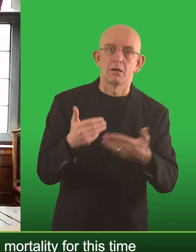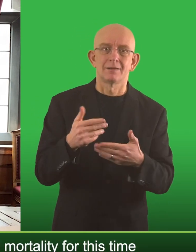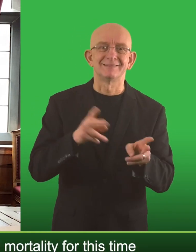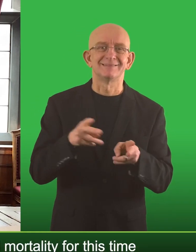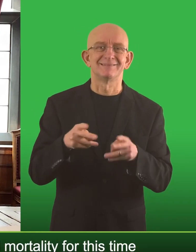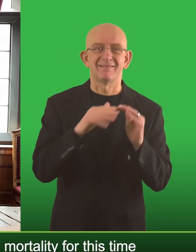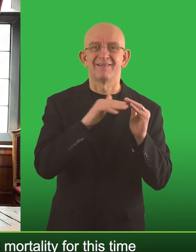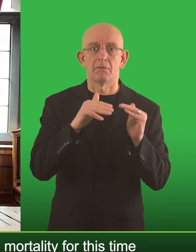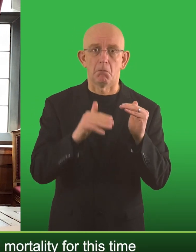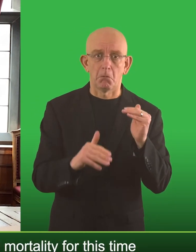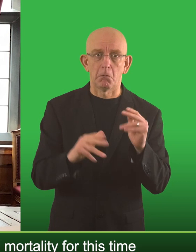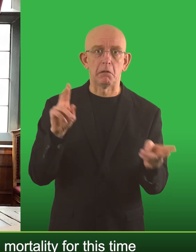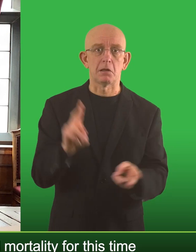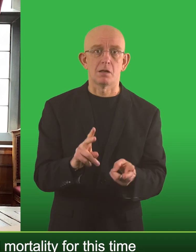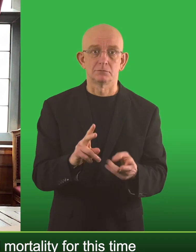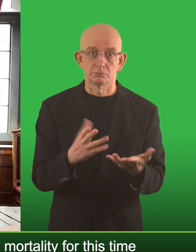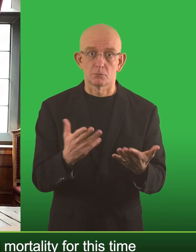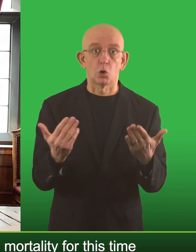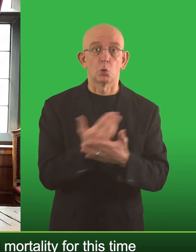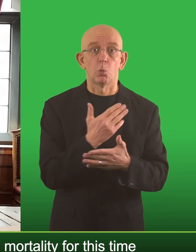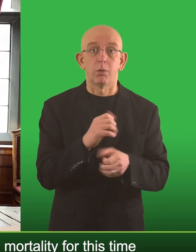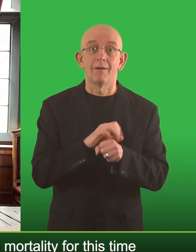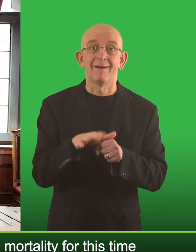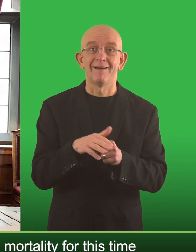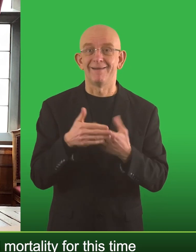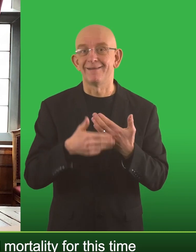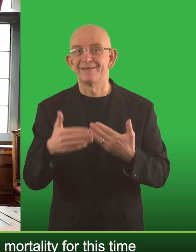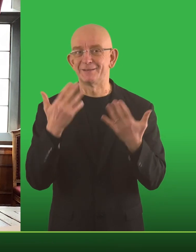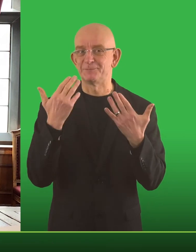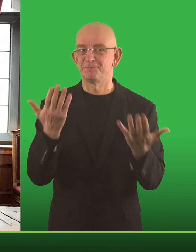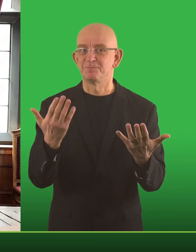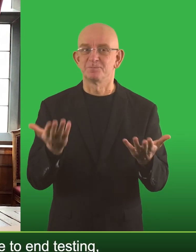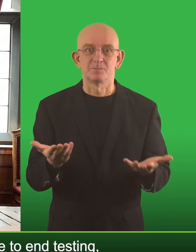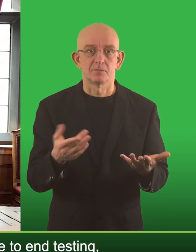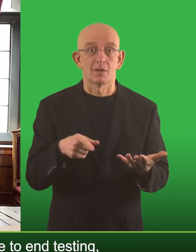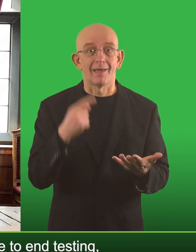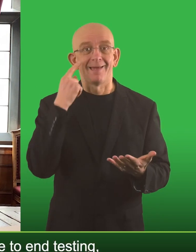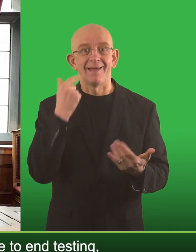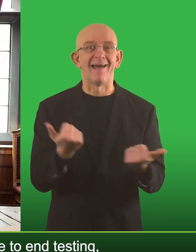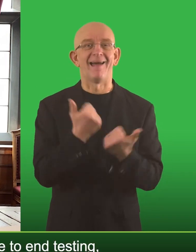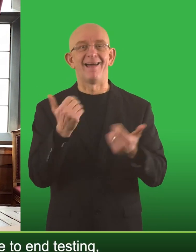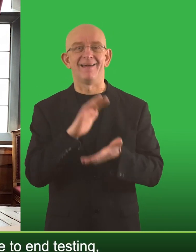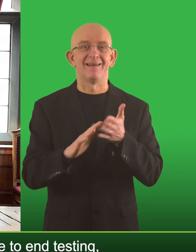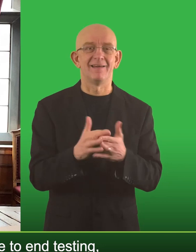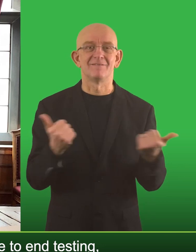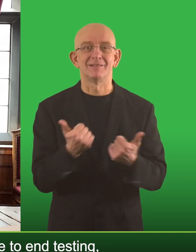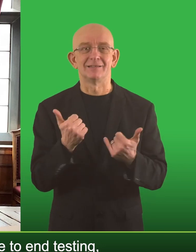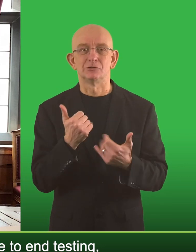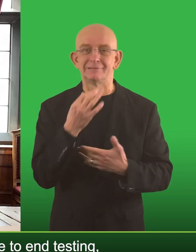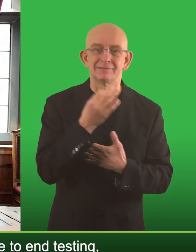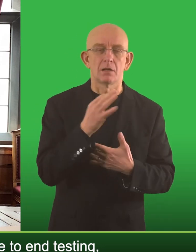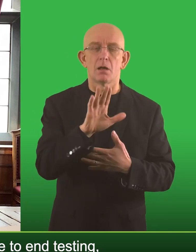below seasonal mortality for this time. And the new variant, who knows what will happen there. It's never been a good